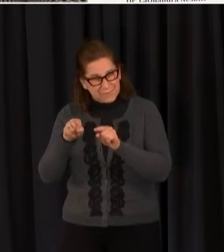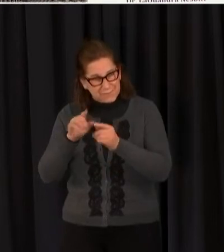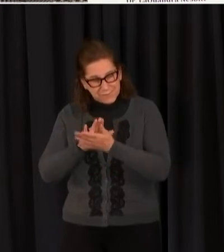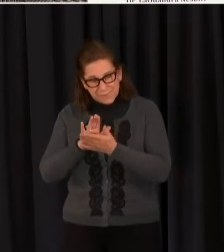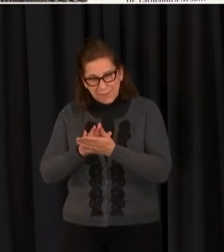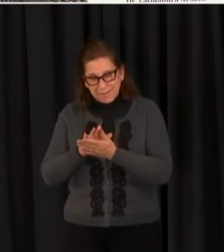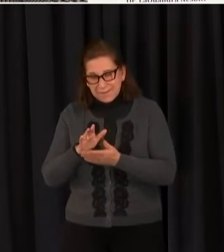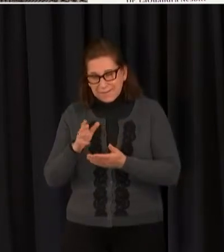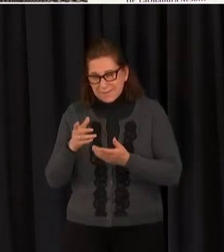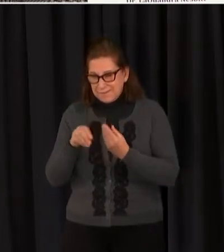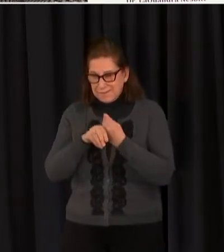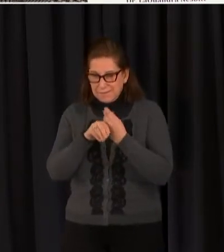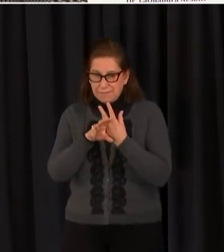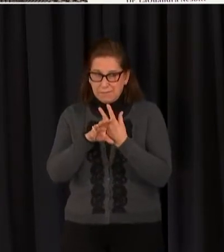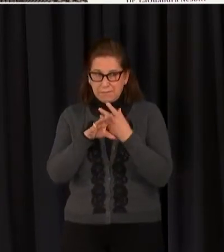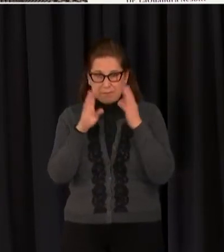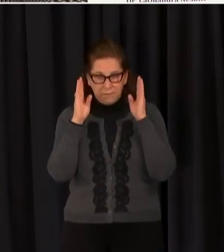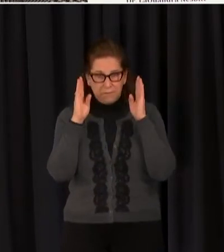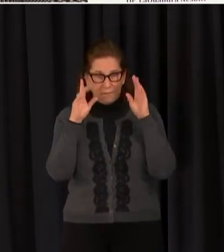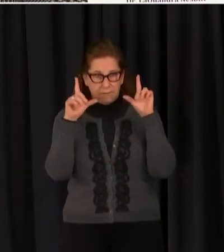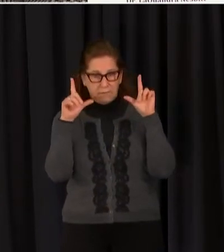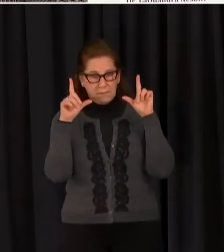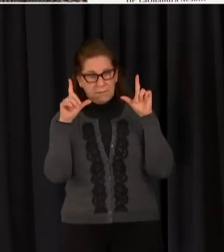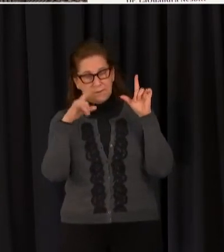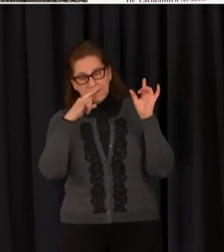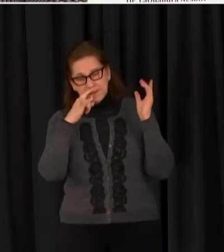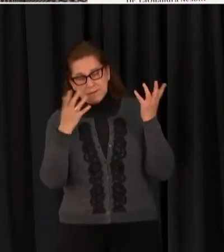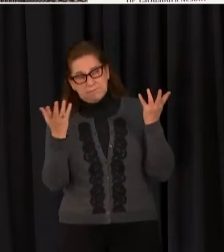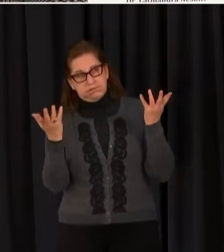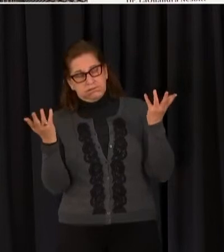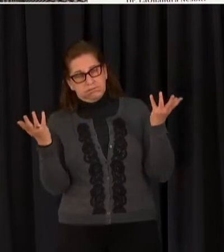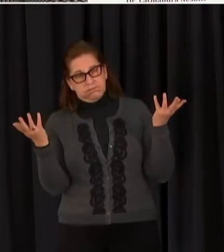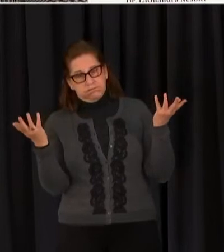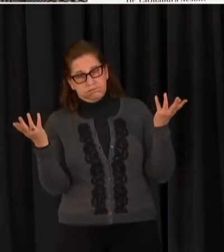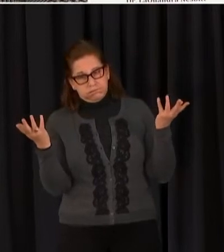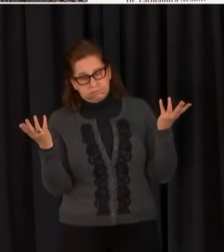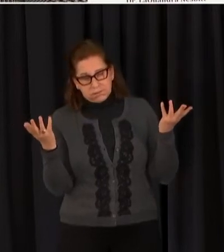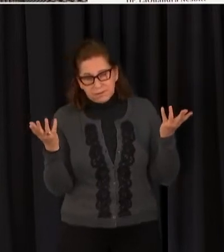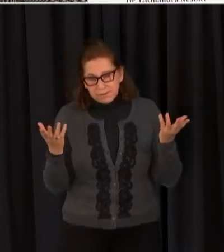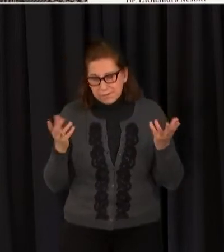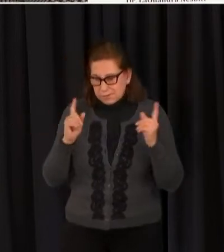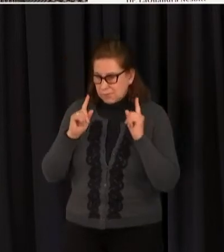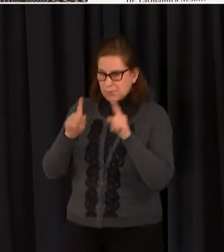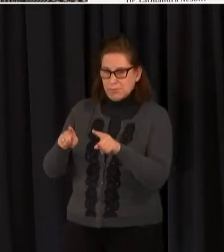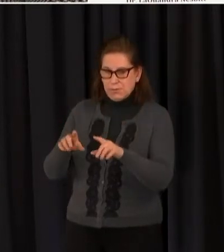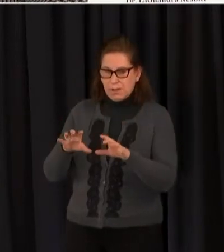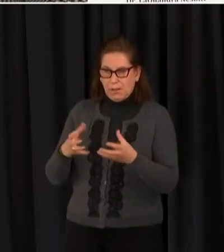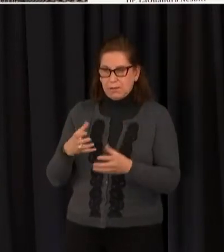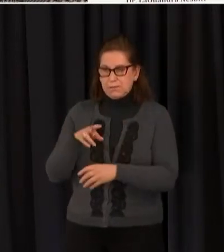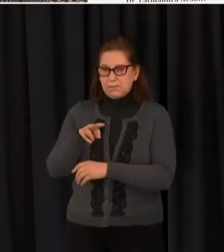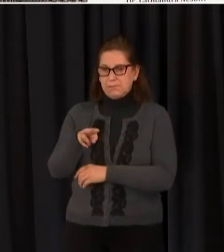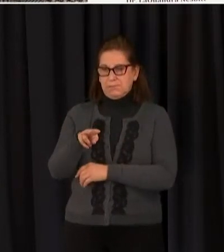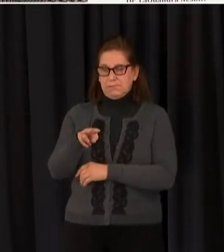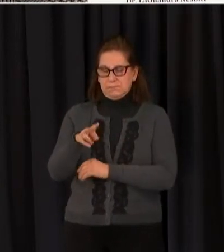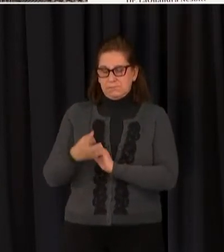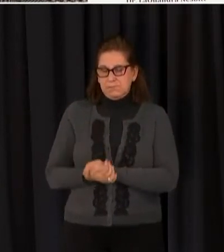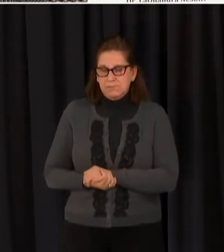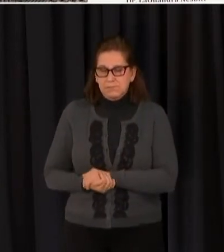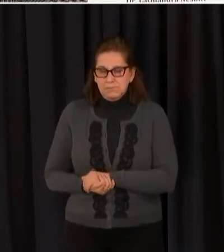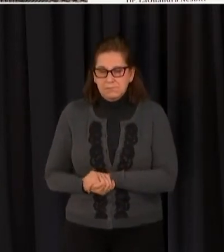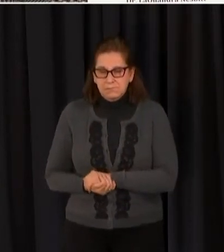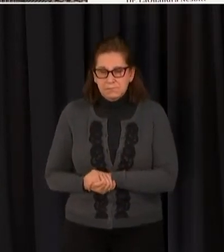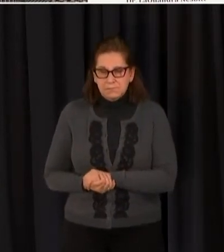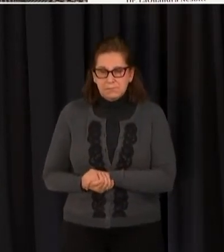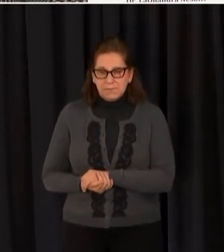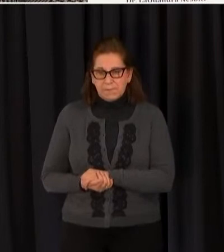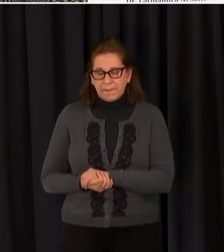how successful it tends to be depending on the grade level. And so when you look at our chart, you'll see that the majority of cases in